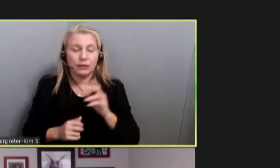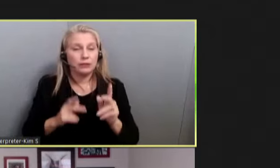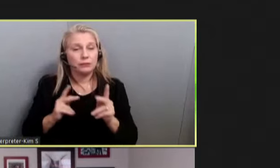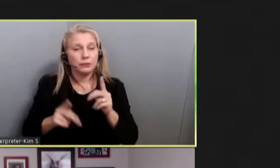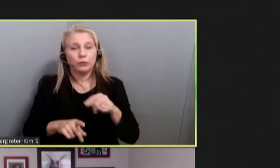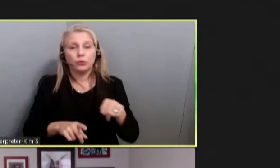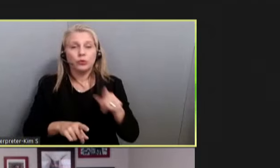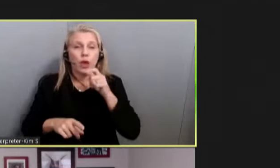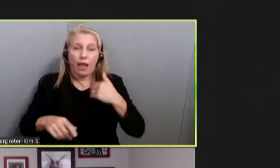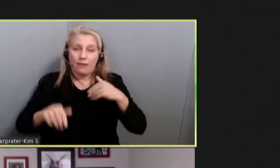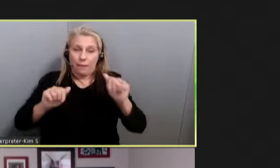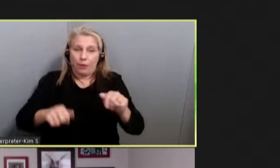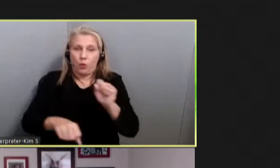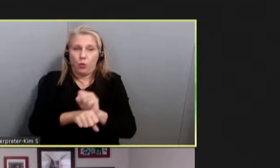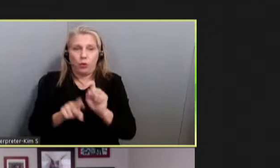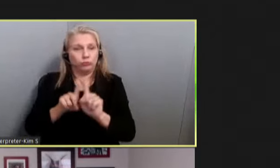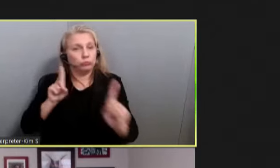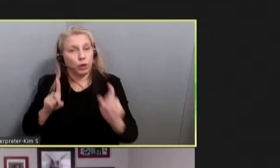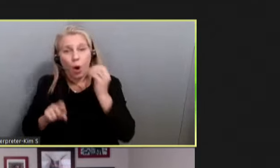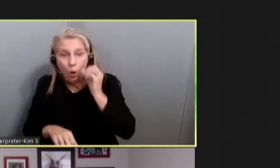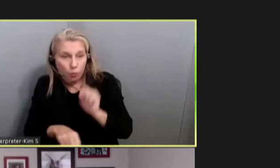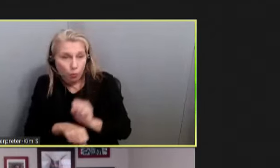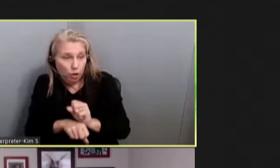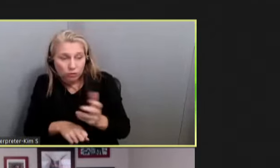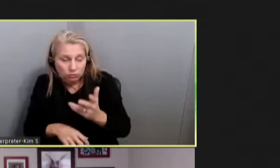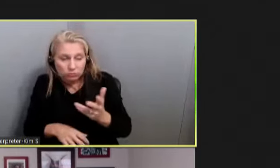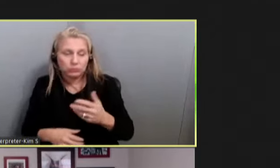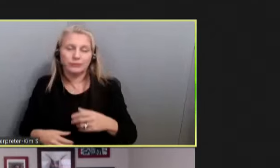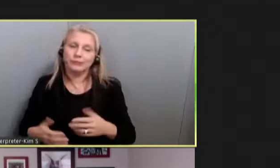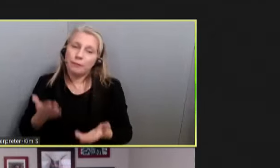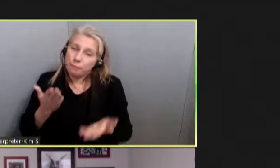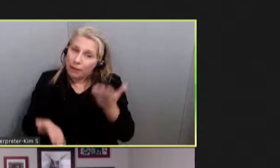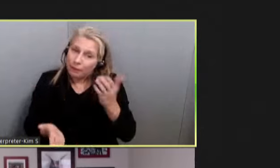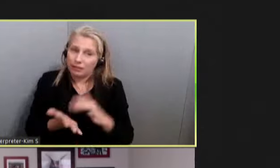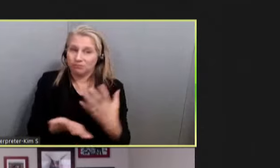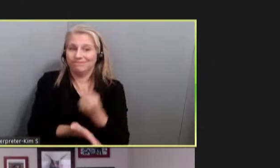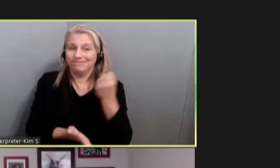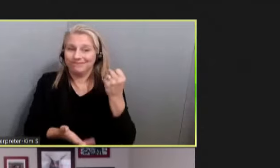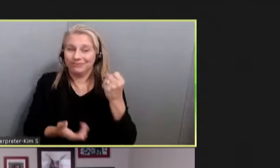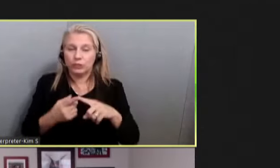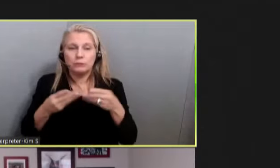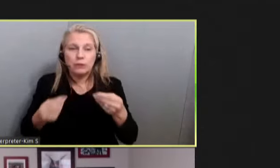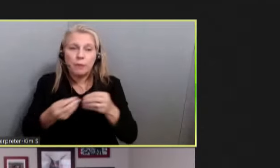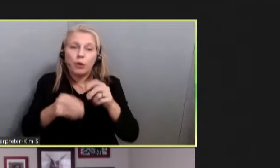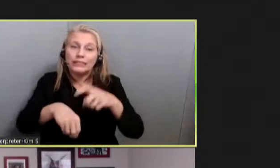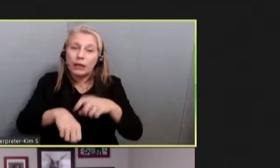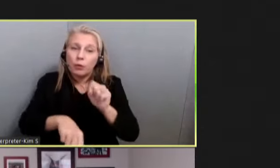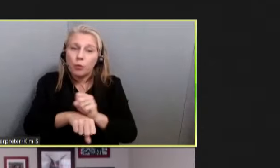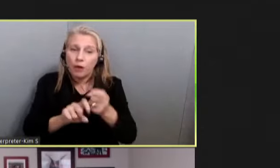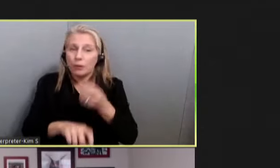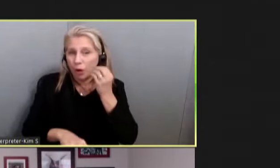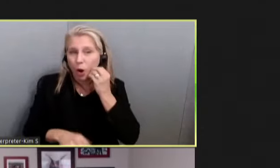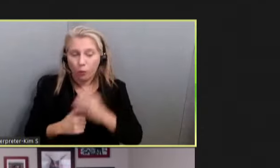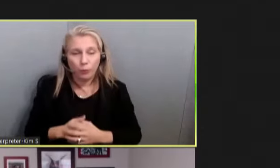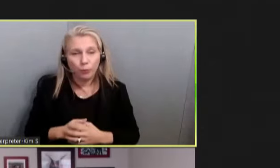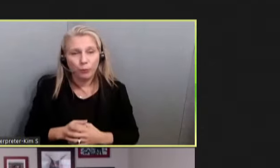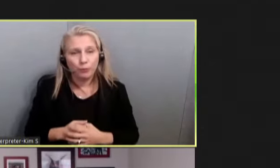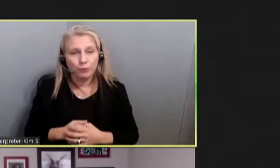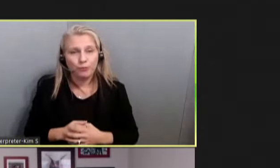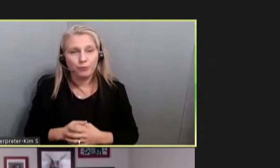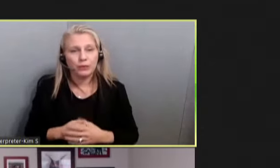the ability to work from home, maybe this is an opportunity to spend more time working from home to